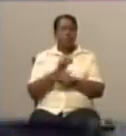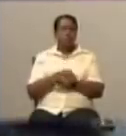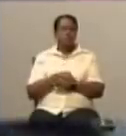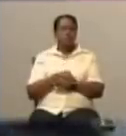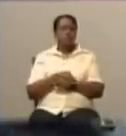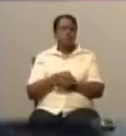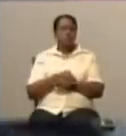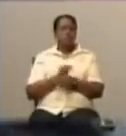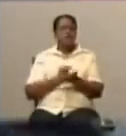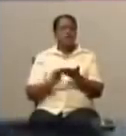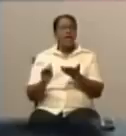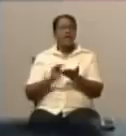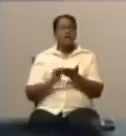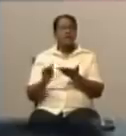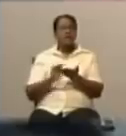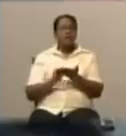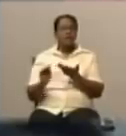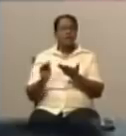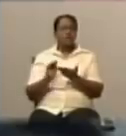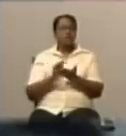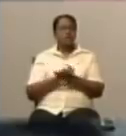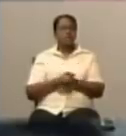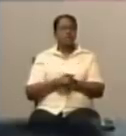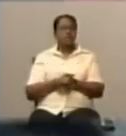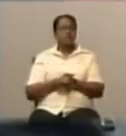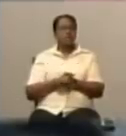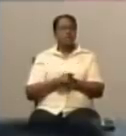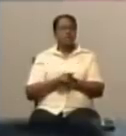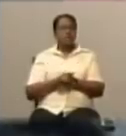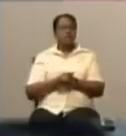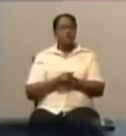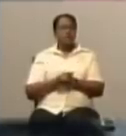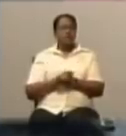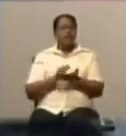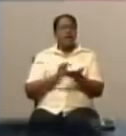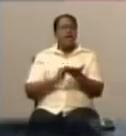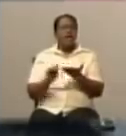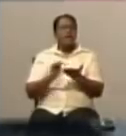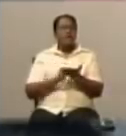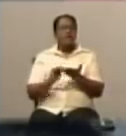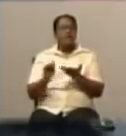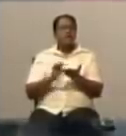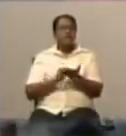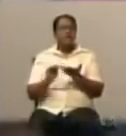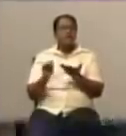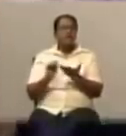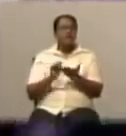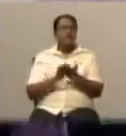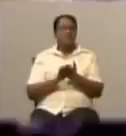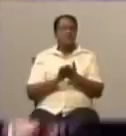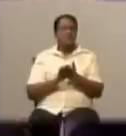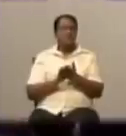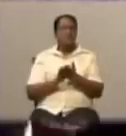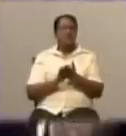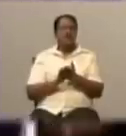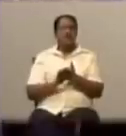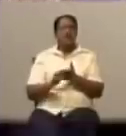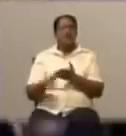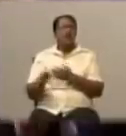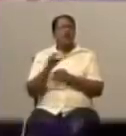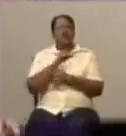And we are very intuitive to find excuse. "Yes, Father, it's been a very busy week,